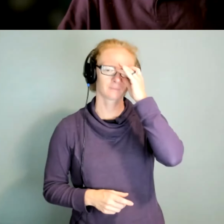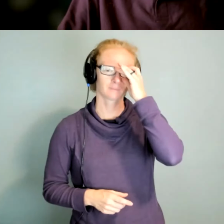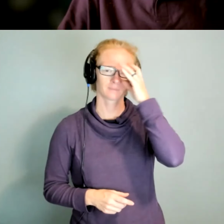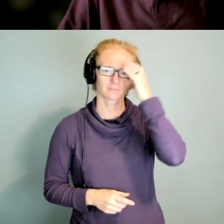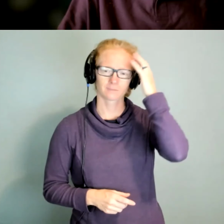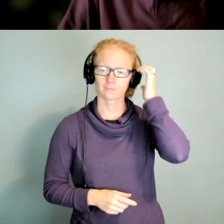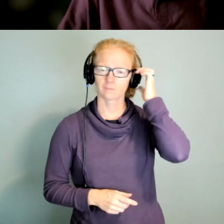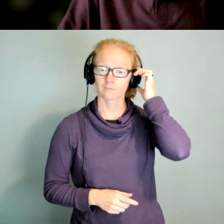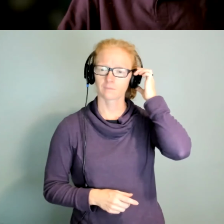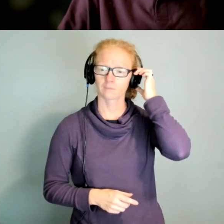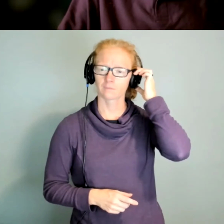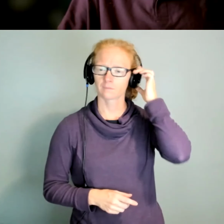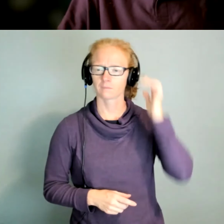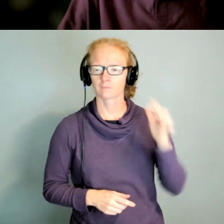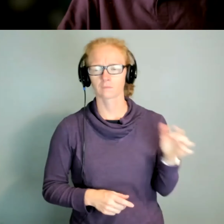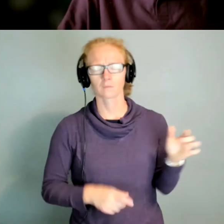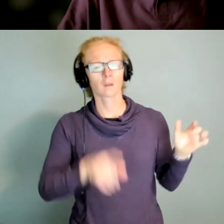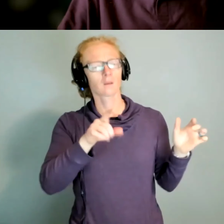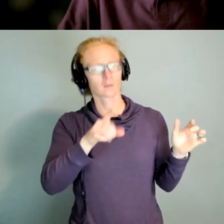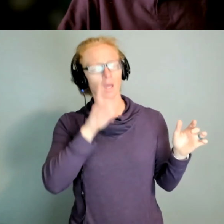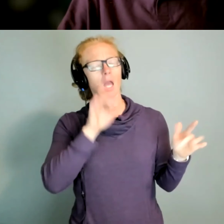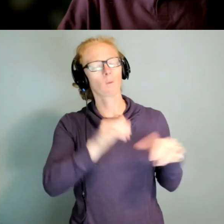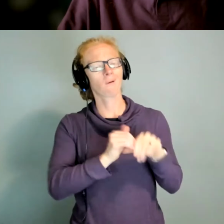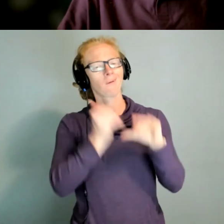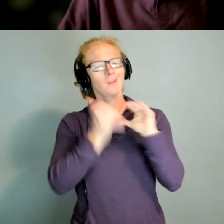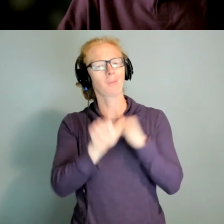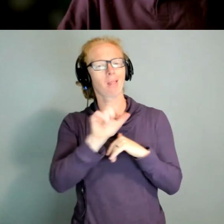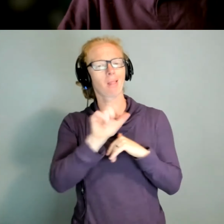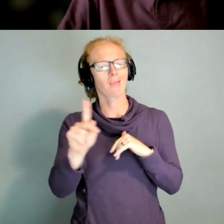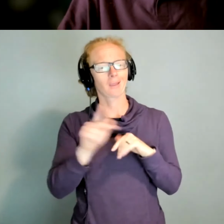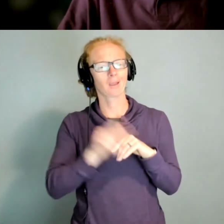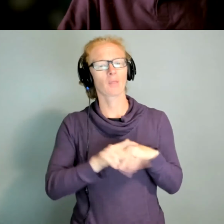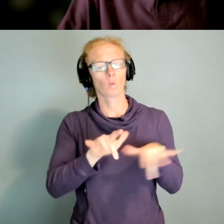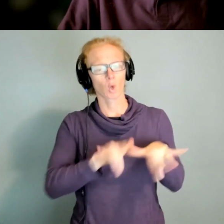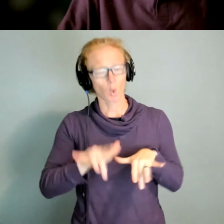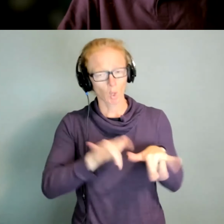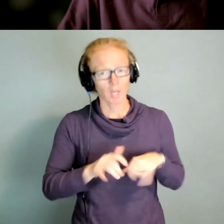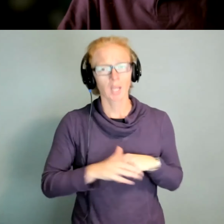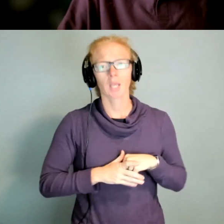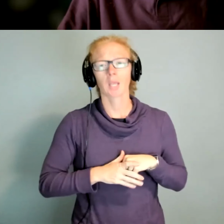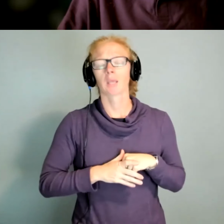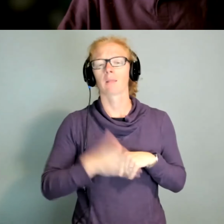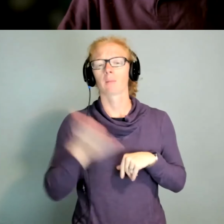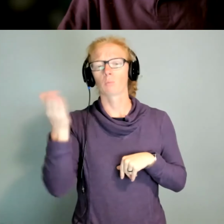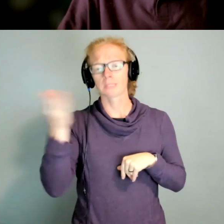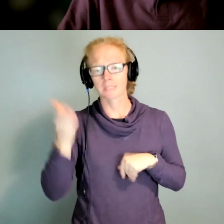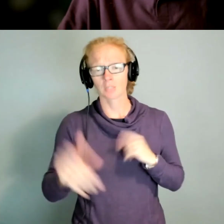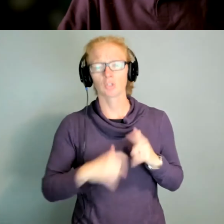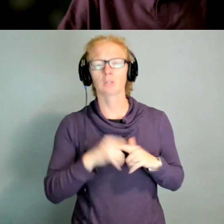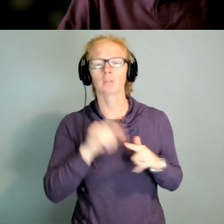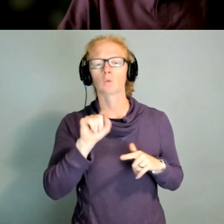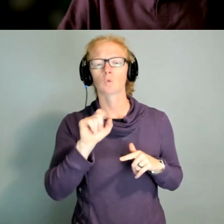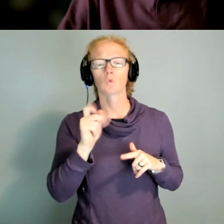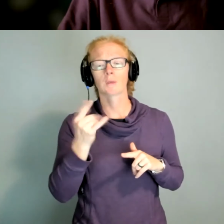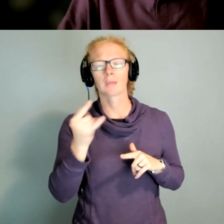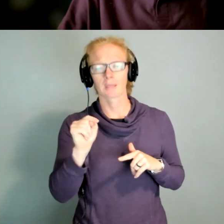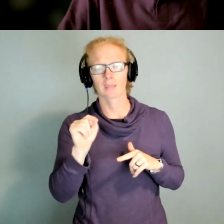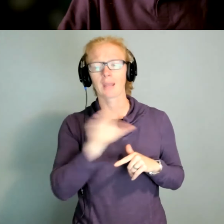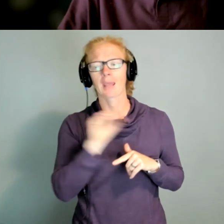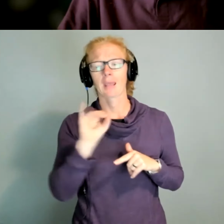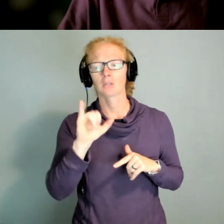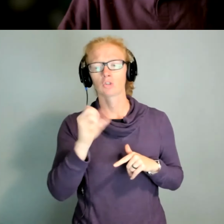And so we'll be sending a link to this presentation, the recording, and we can include the link to the toolkit as well as